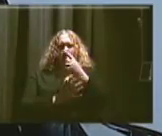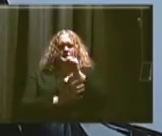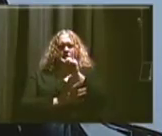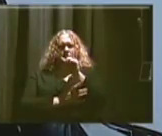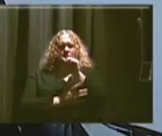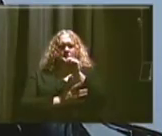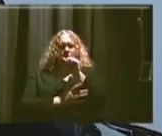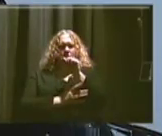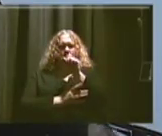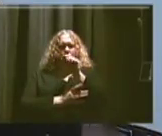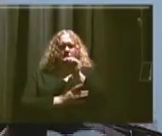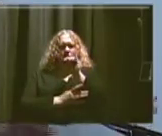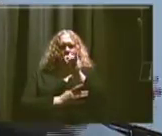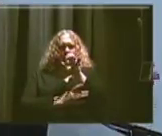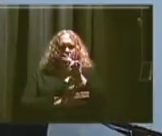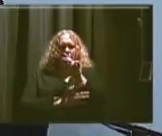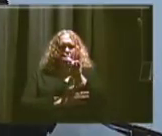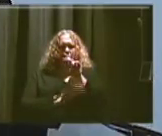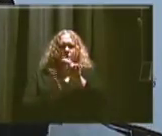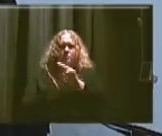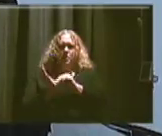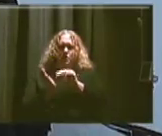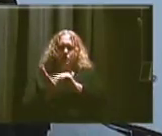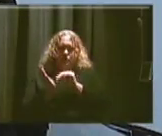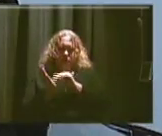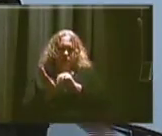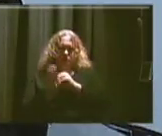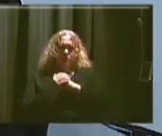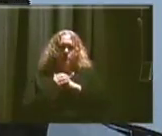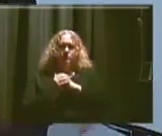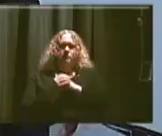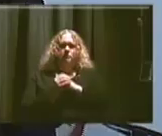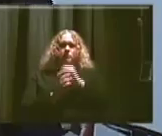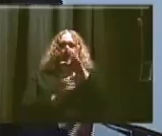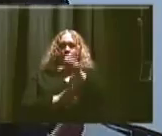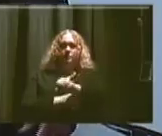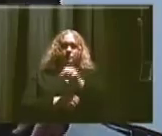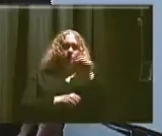So I set the stick of butter aside.